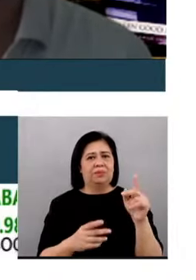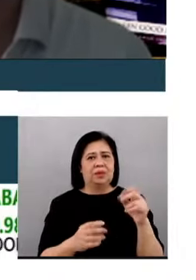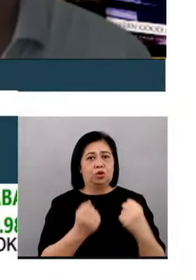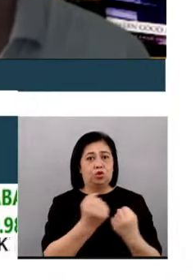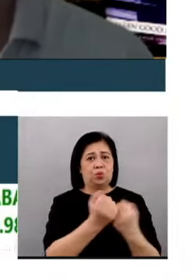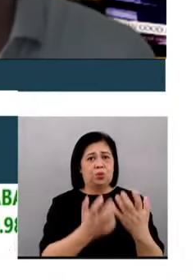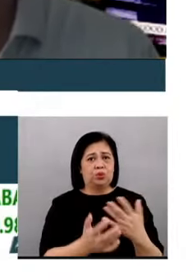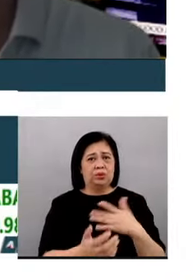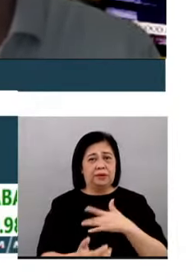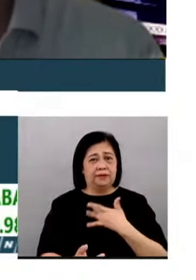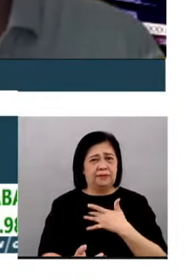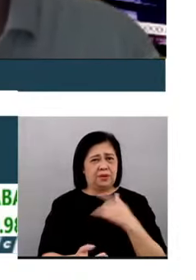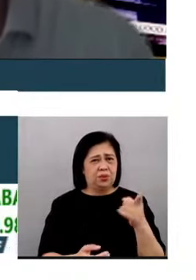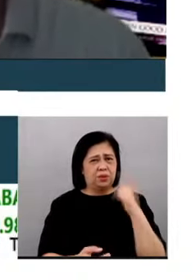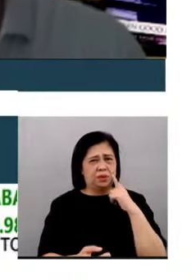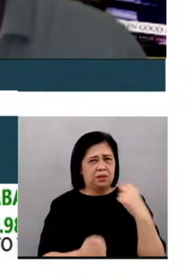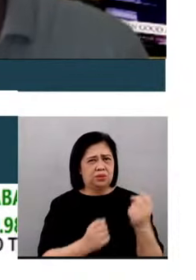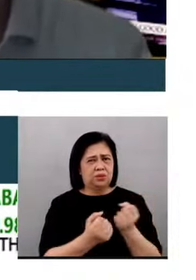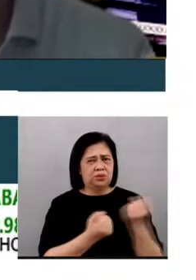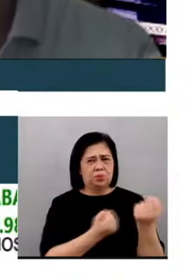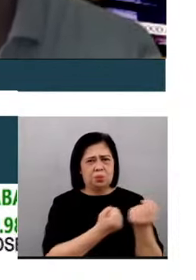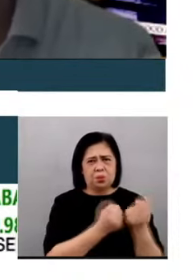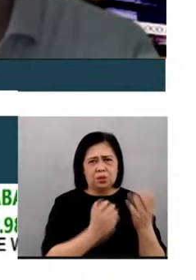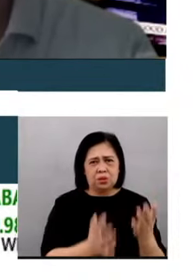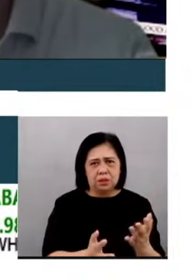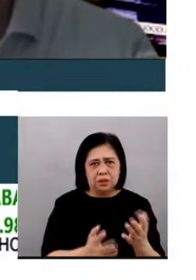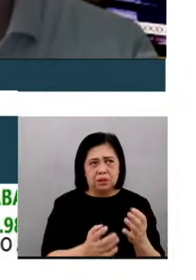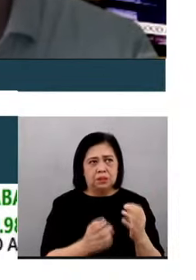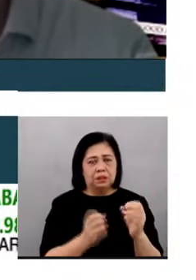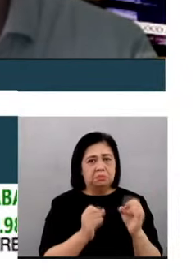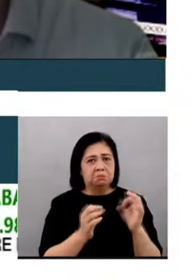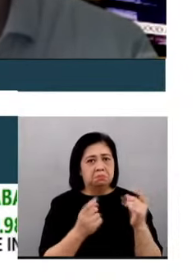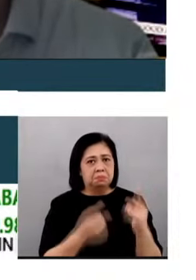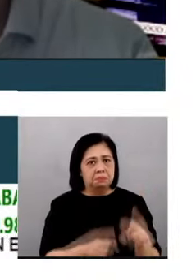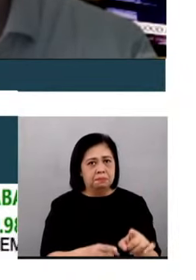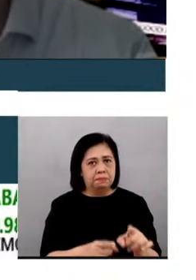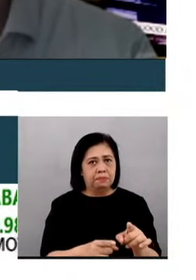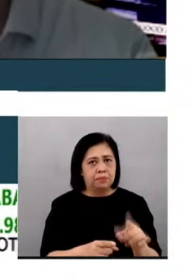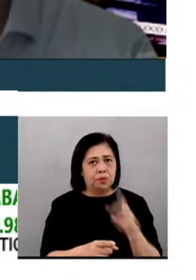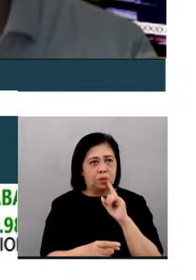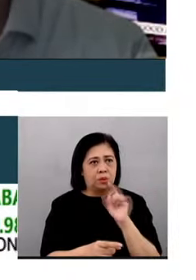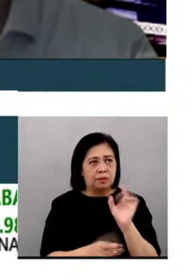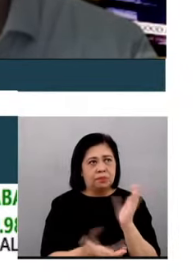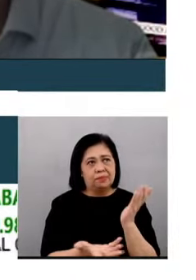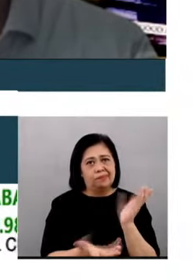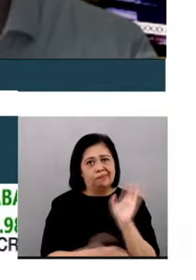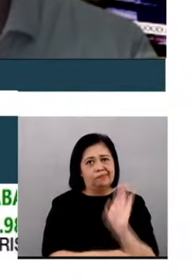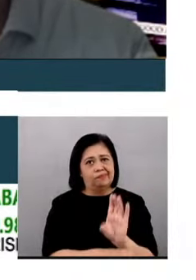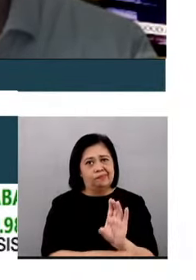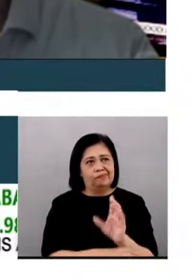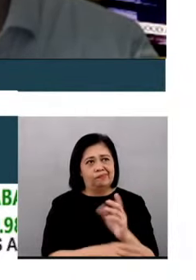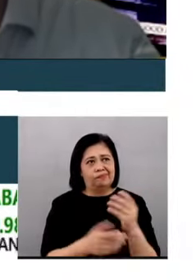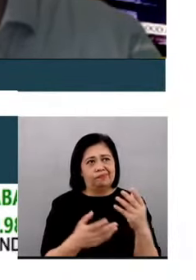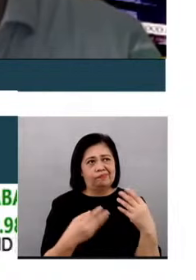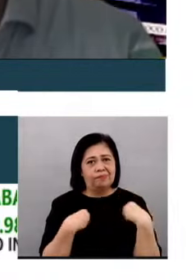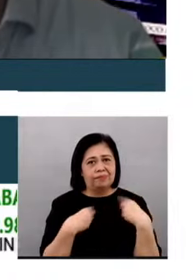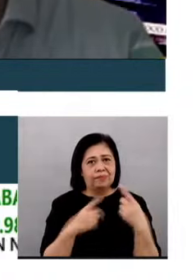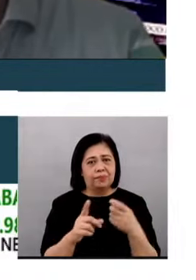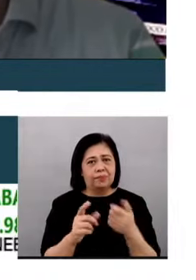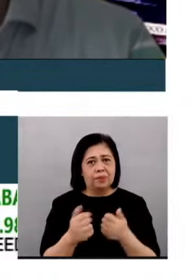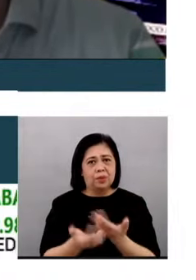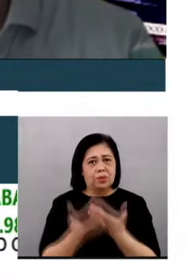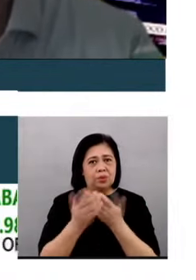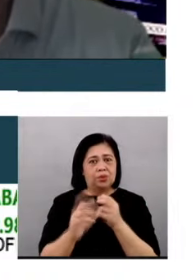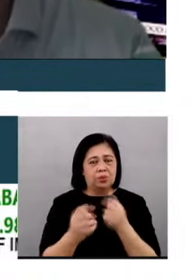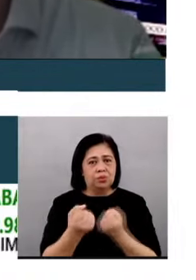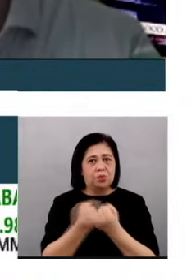do you think that her supporters, if that happens, will be forced to compromise their belief? If there is an